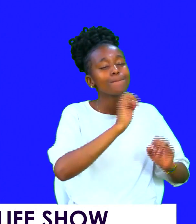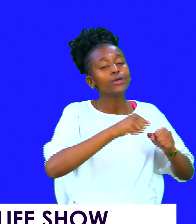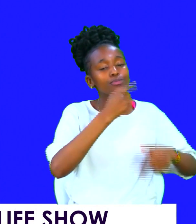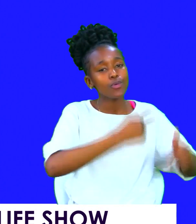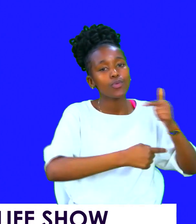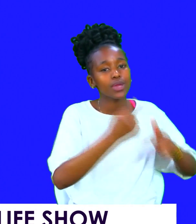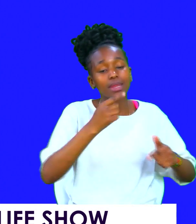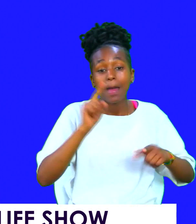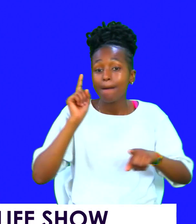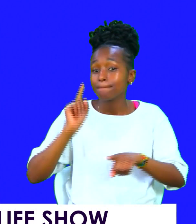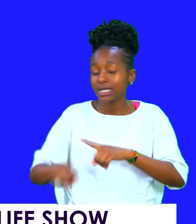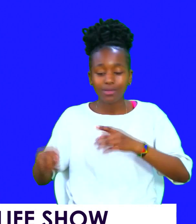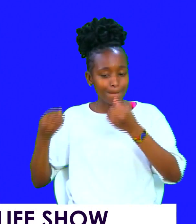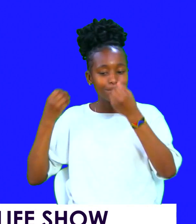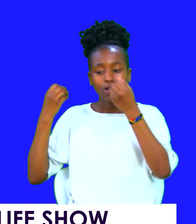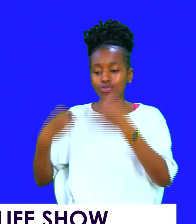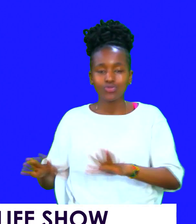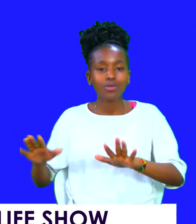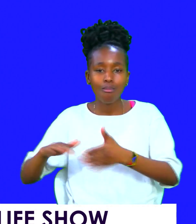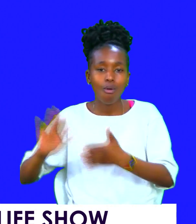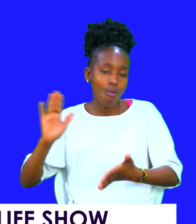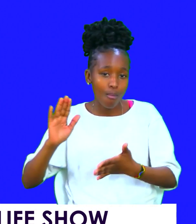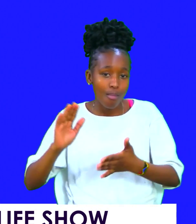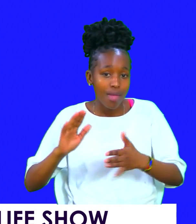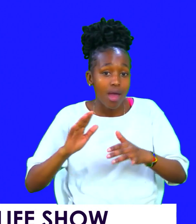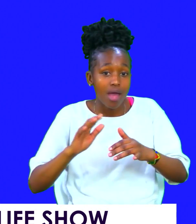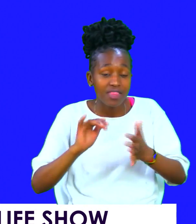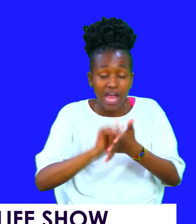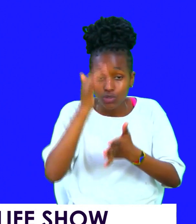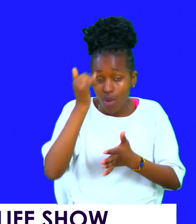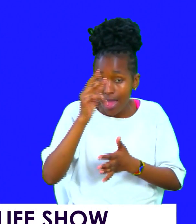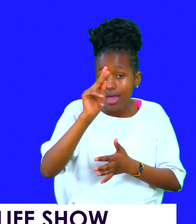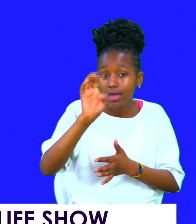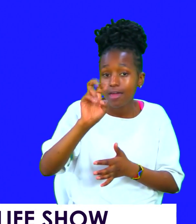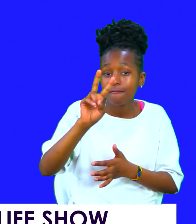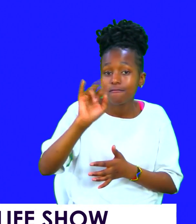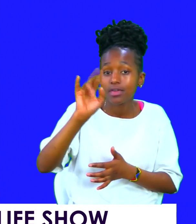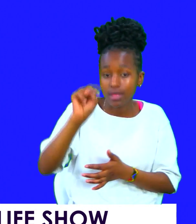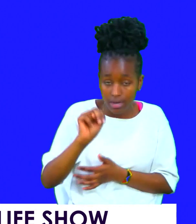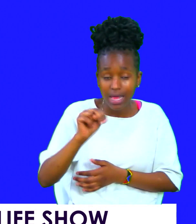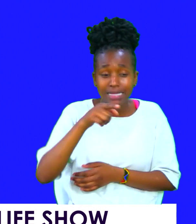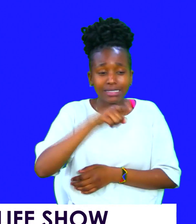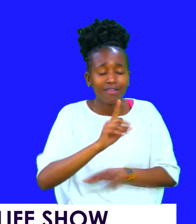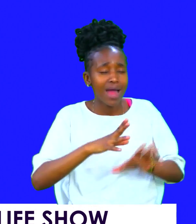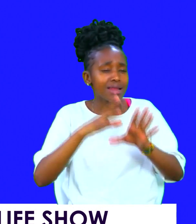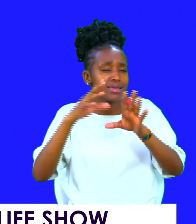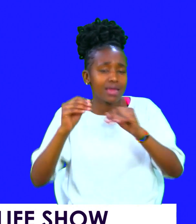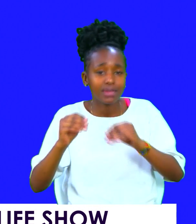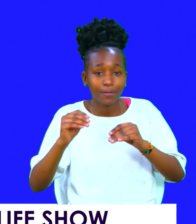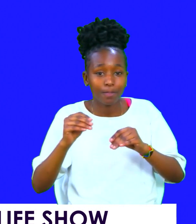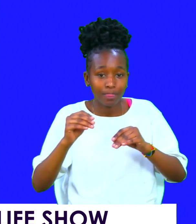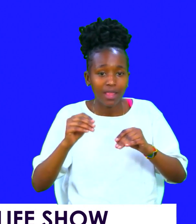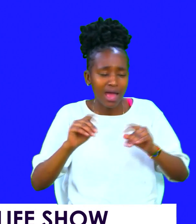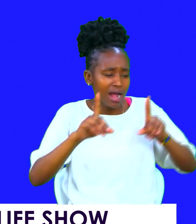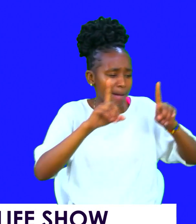war. And that is why, in Kevin Carter's case, he won the battle of bringing